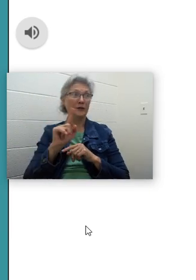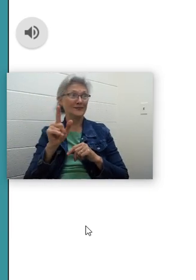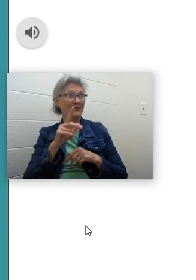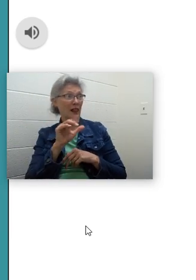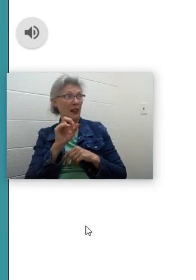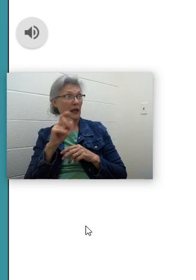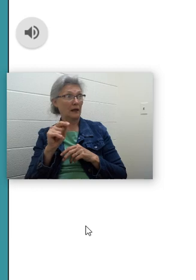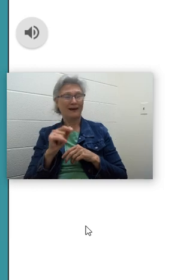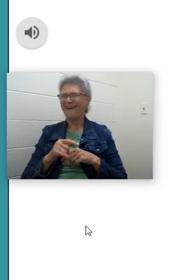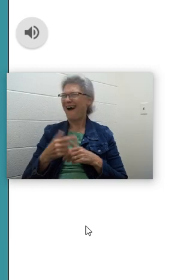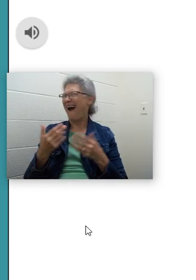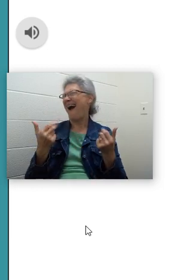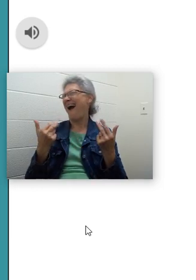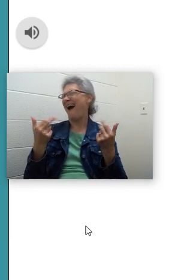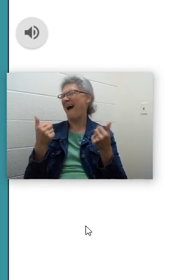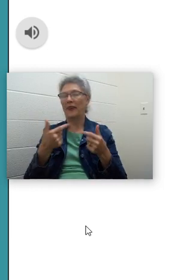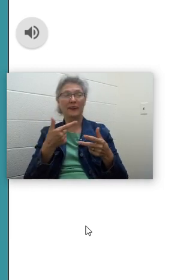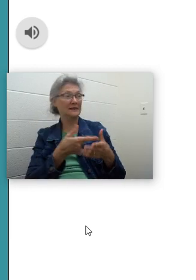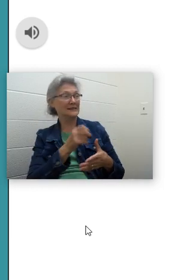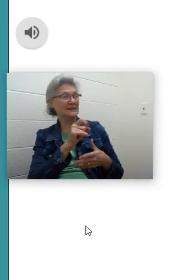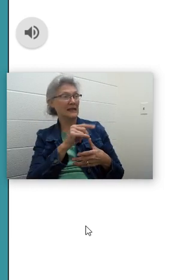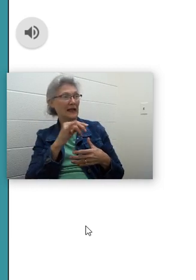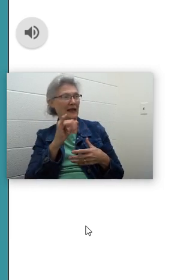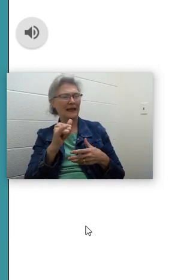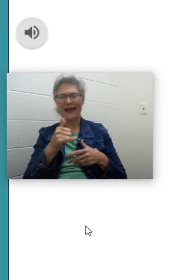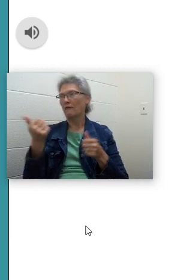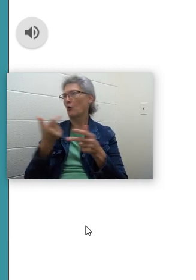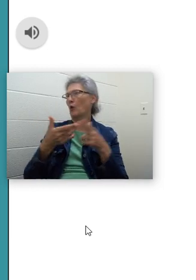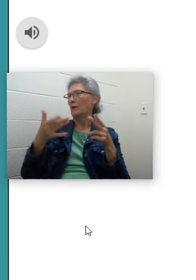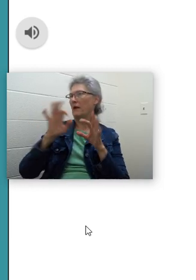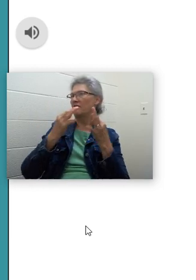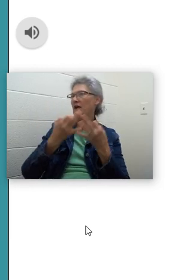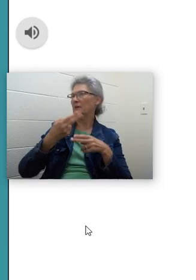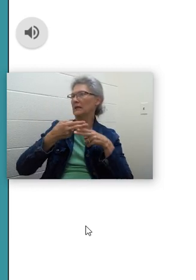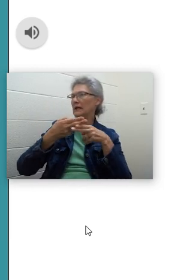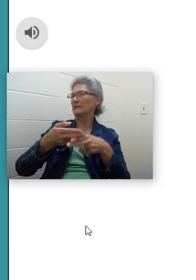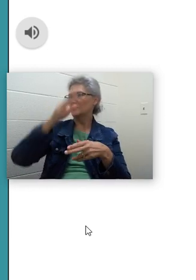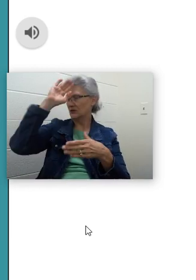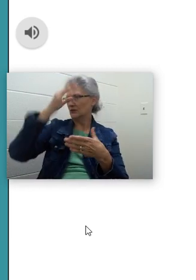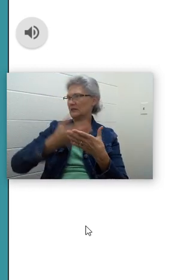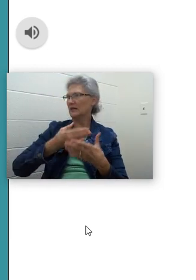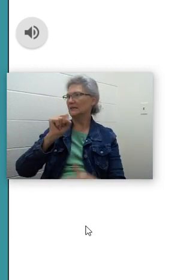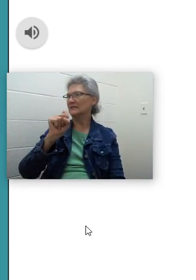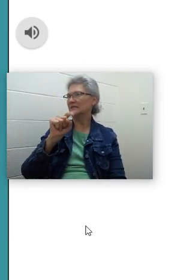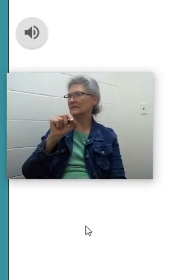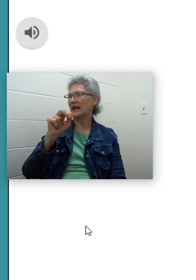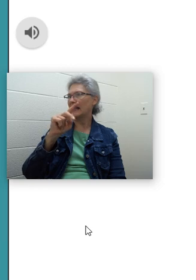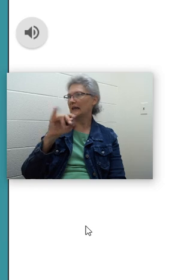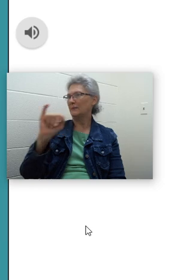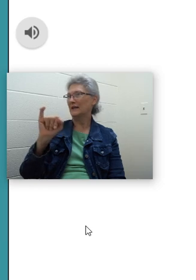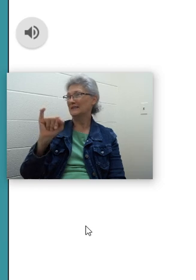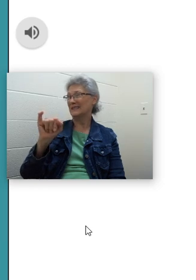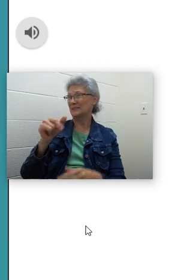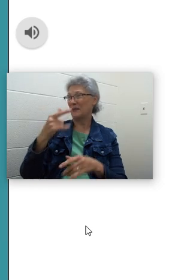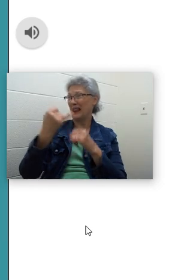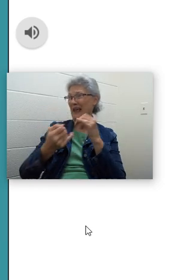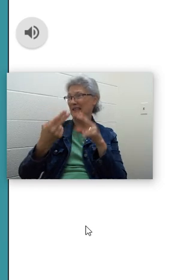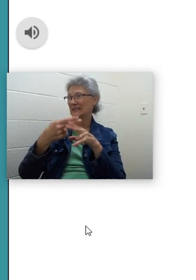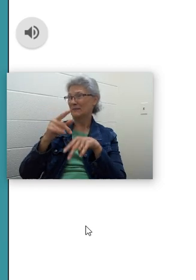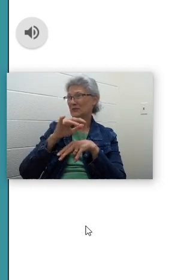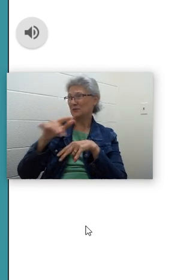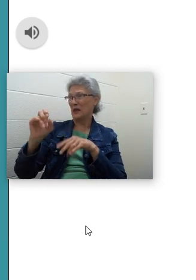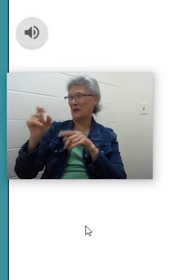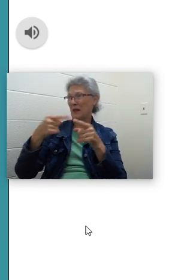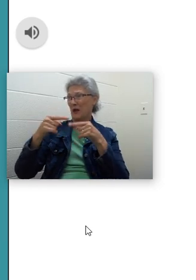This is Stanley. Everyone my family names their son Stanley because it's Yelnats backwards. Well, that's interesting. Did you tell them about